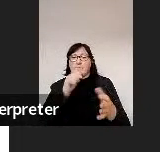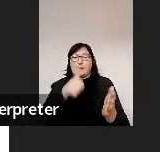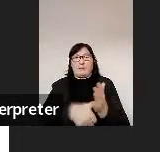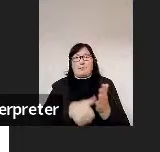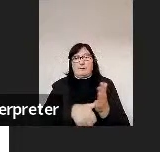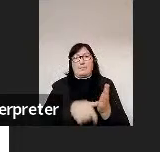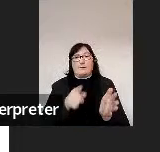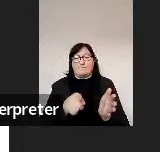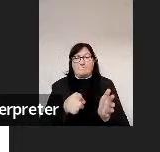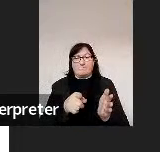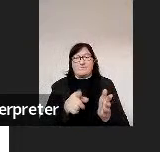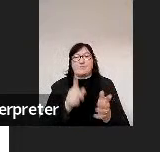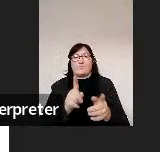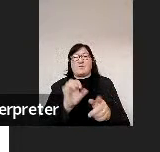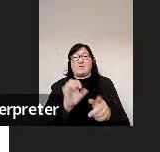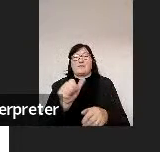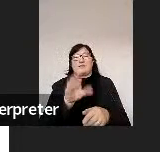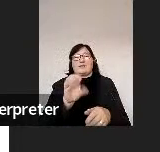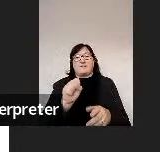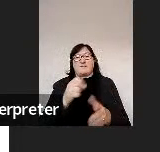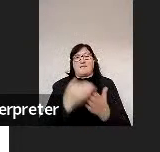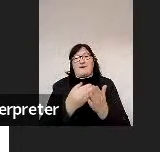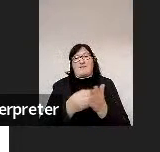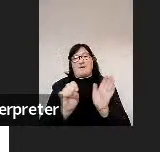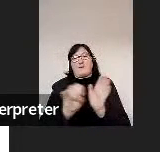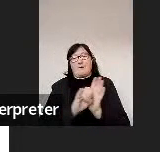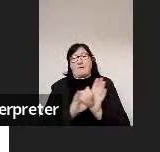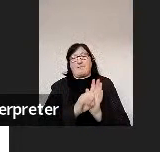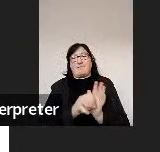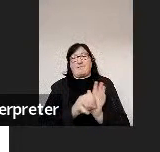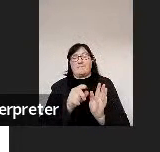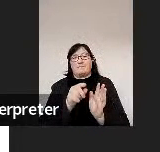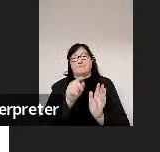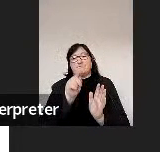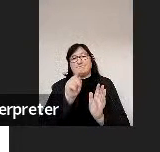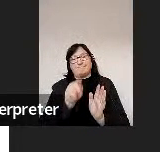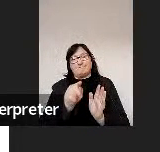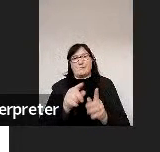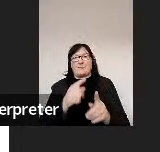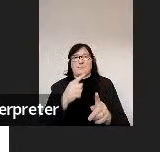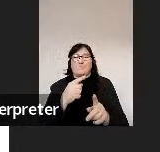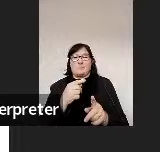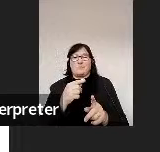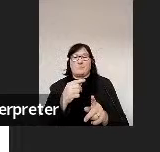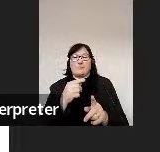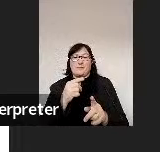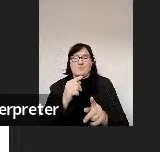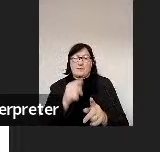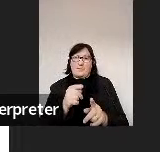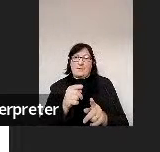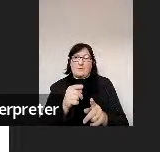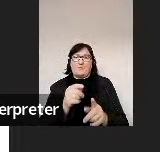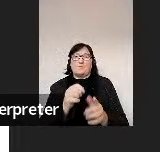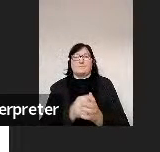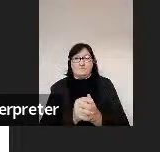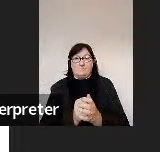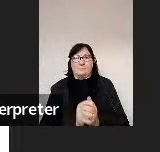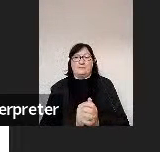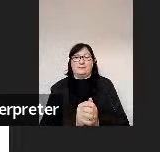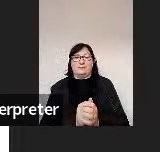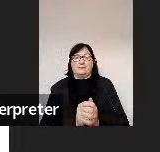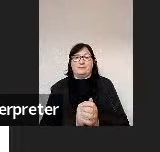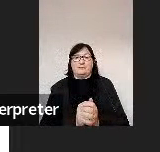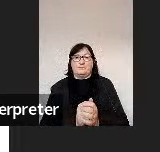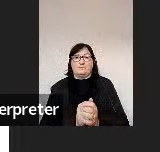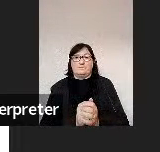to positively identify your application that is for the purpose of onboarding. Once